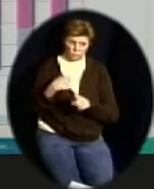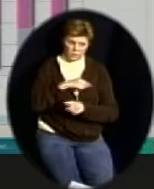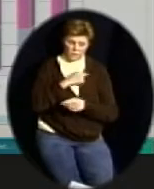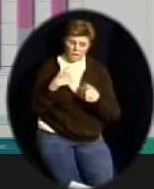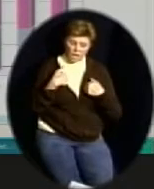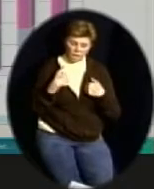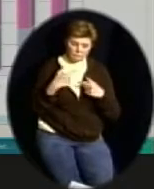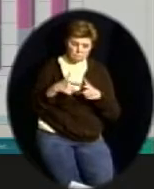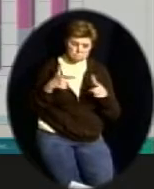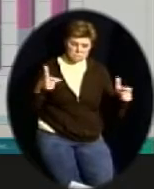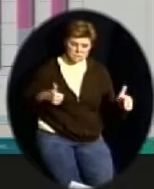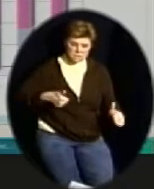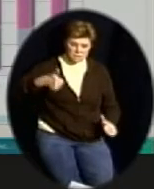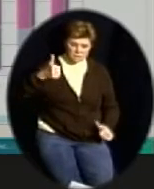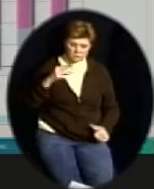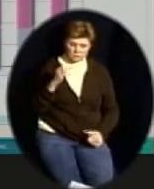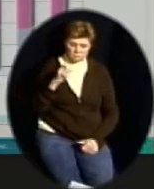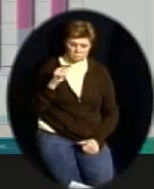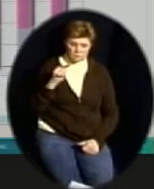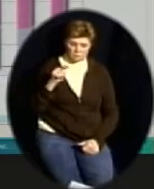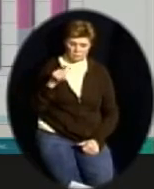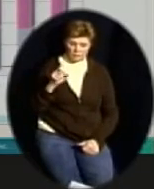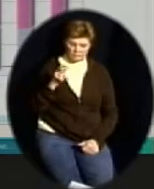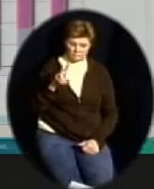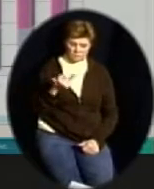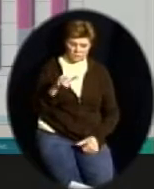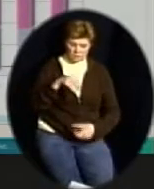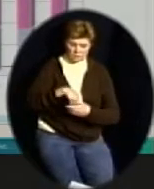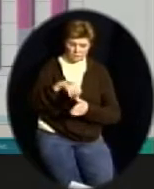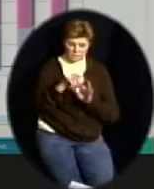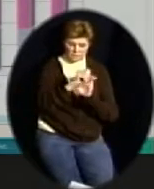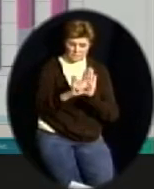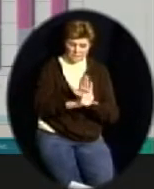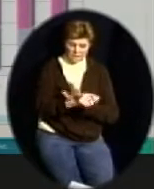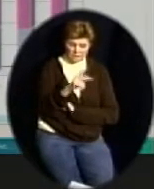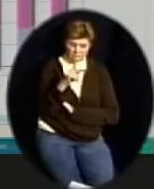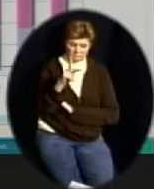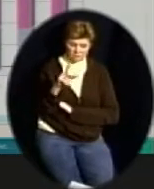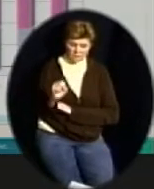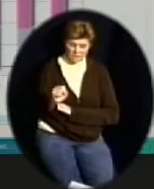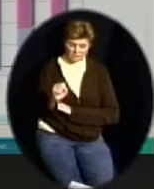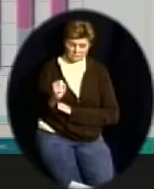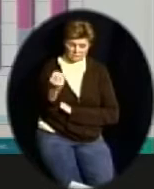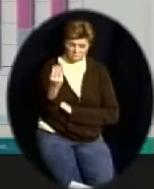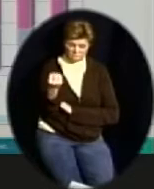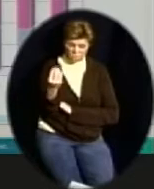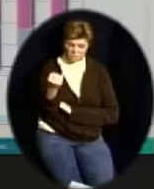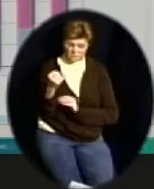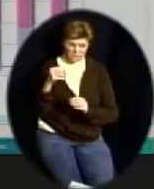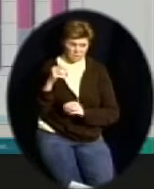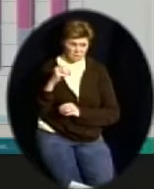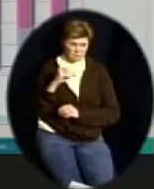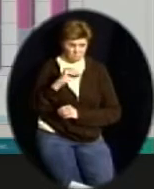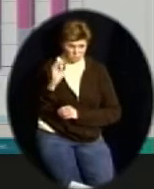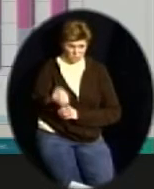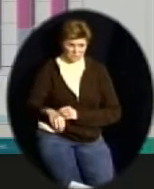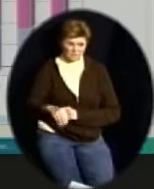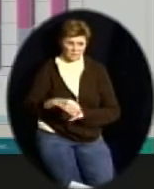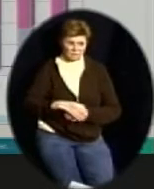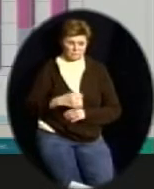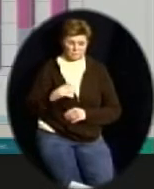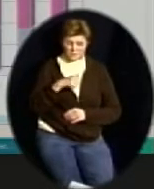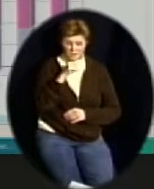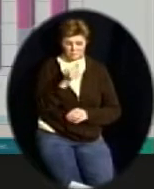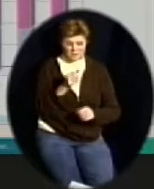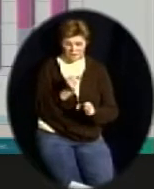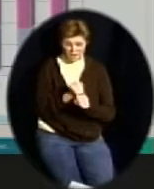Kansas. I think it's important to note that, and I'm only making an observation. We're not making any projections at